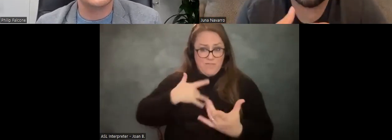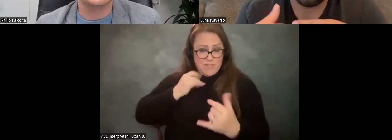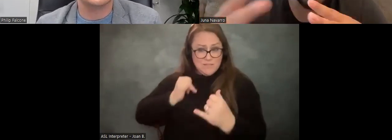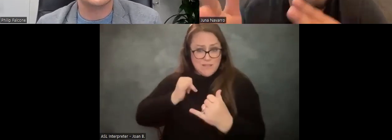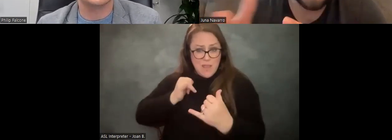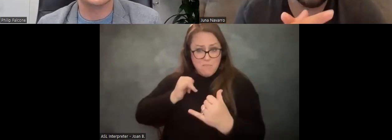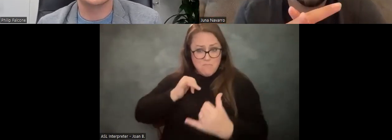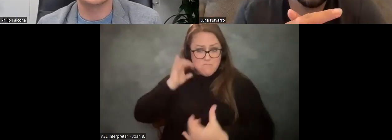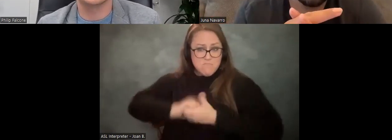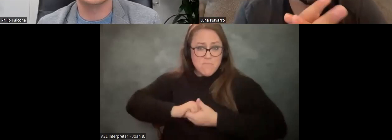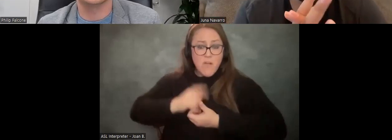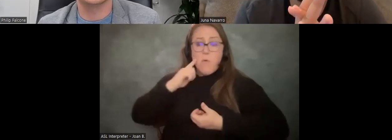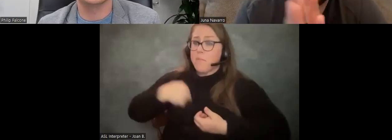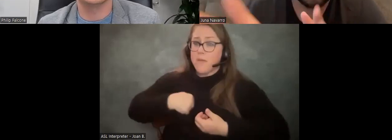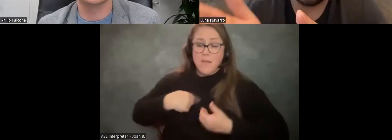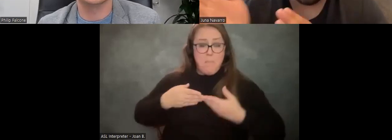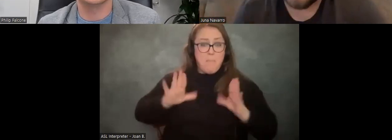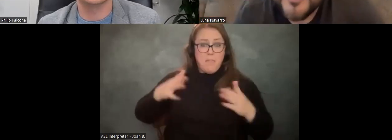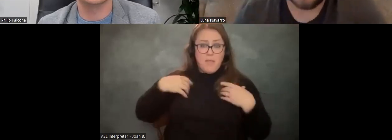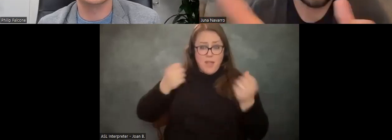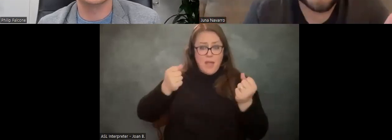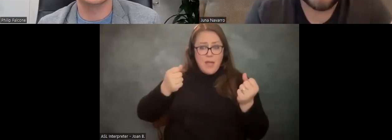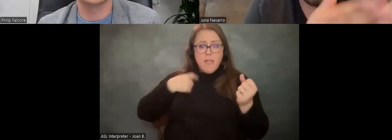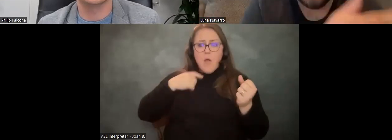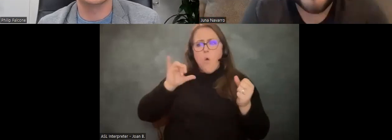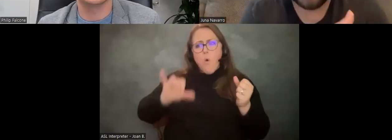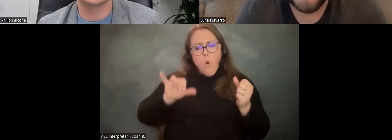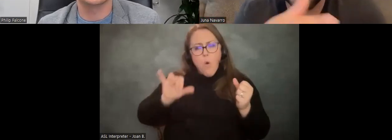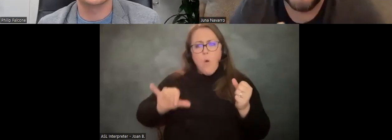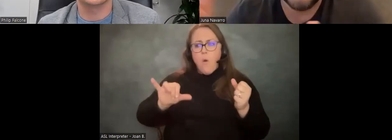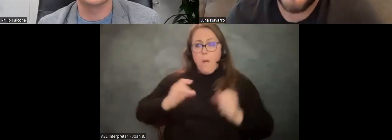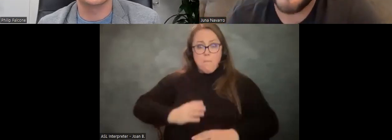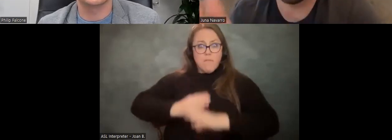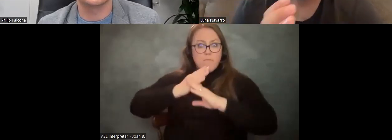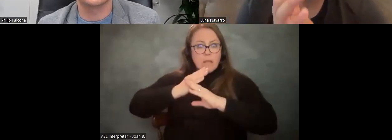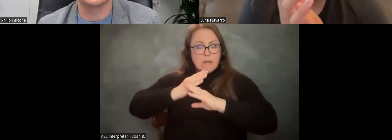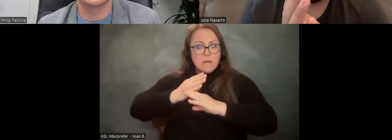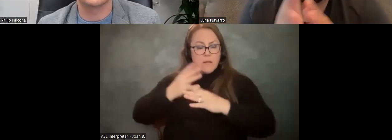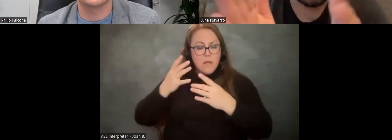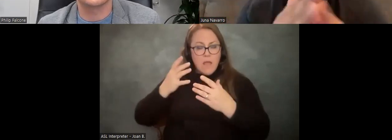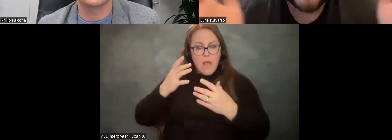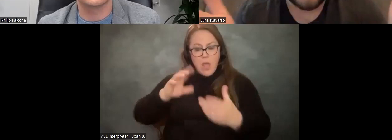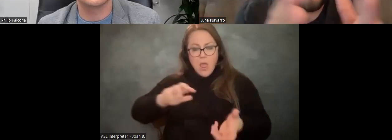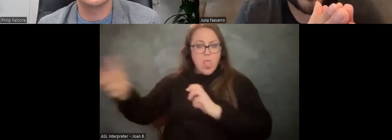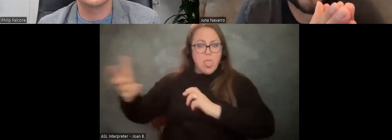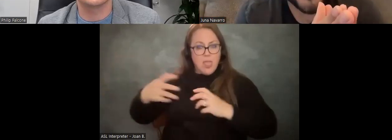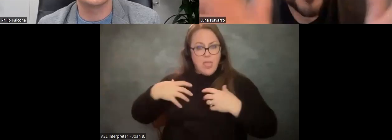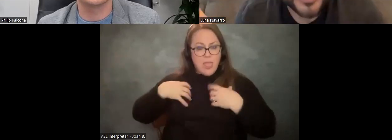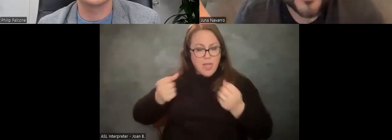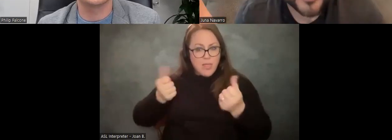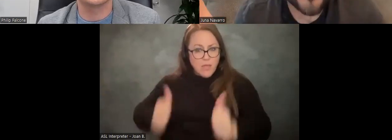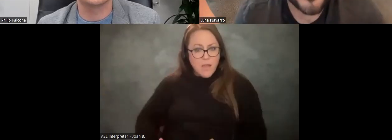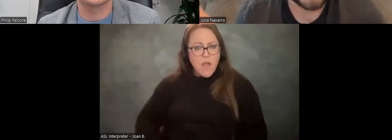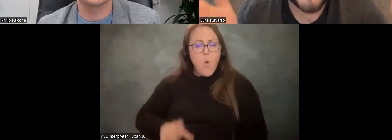me, public health, once I found out that that was preventative healthcare, it prevented people from going to the hospital. And there's so many, they have so